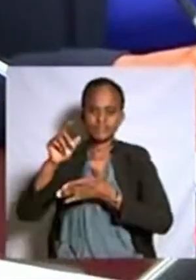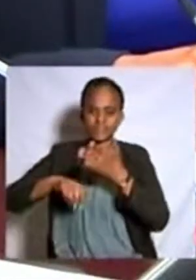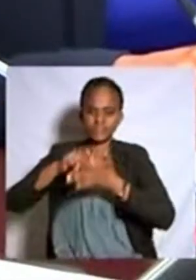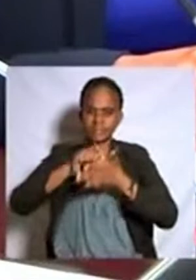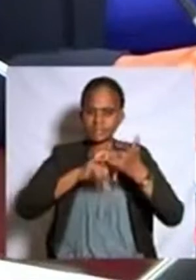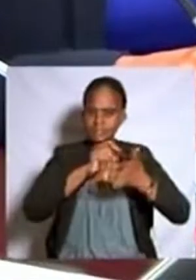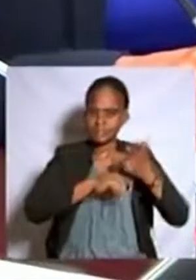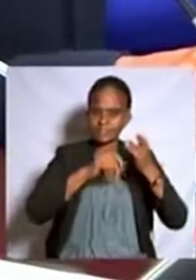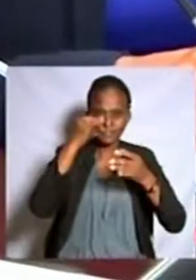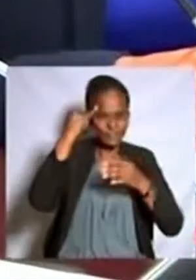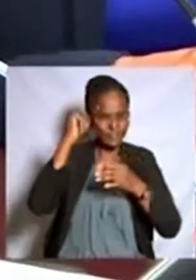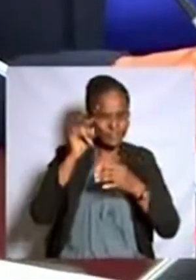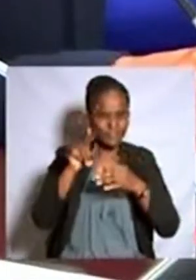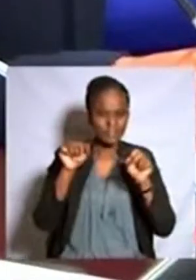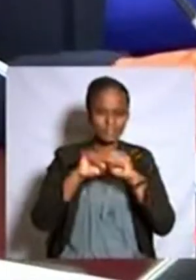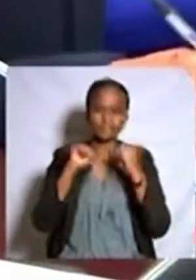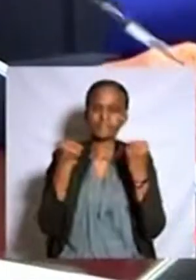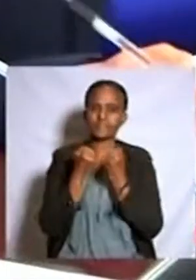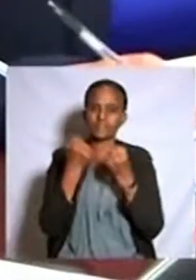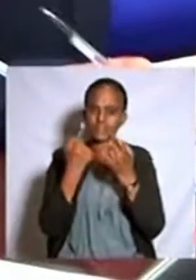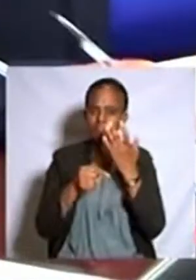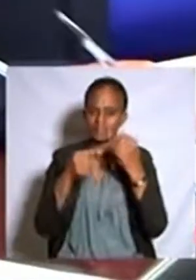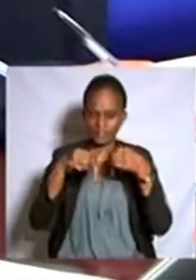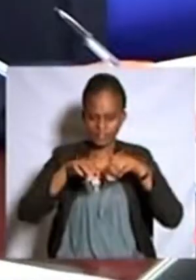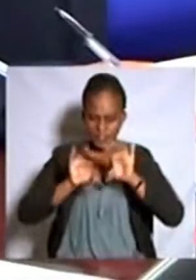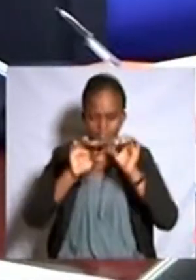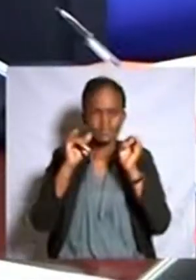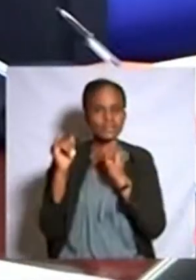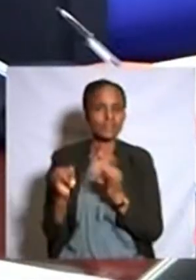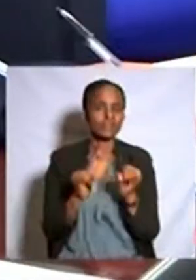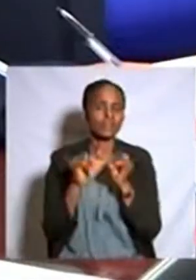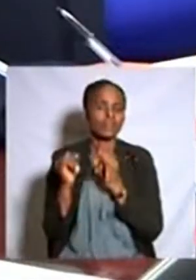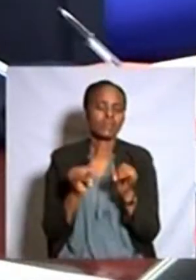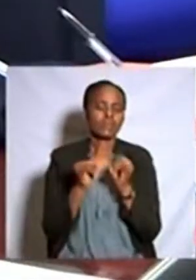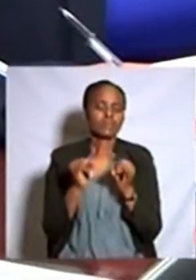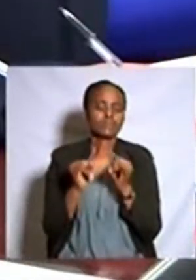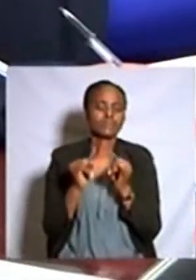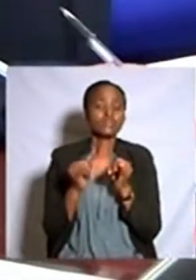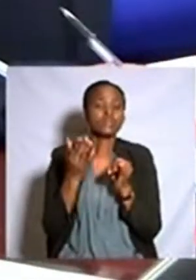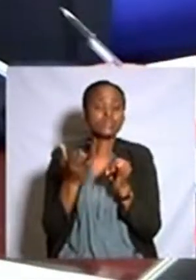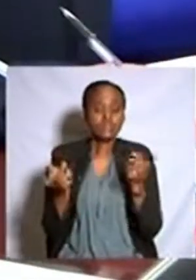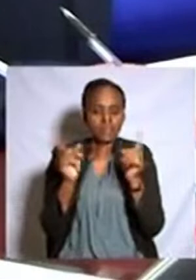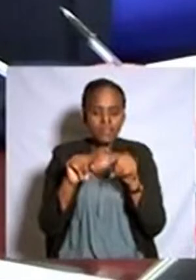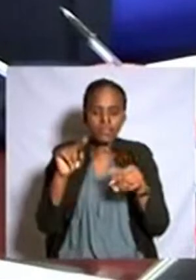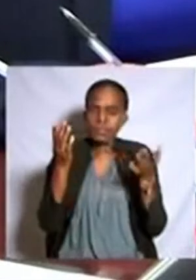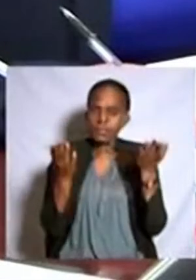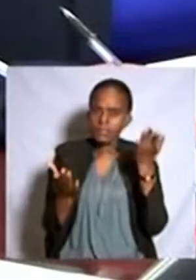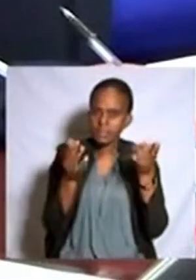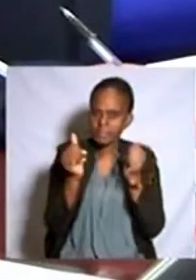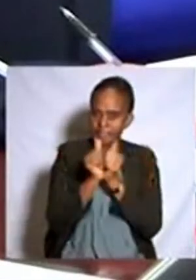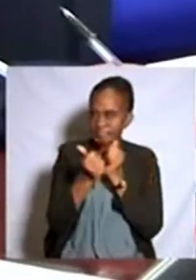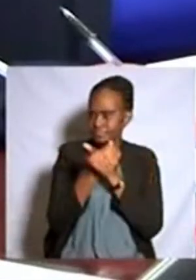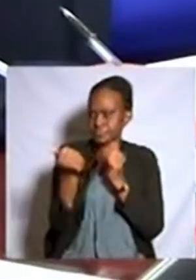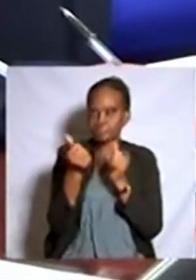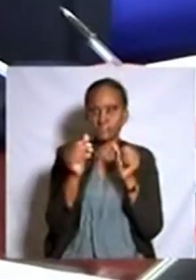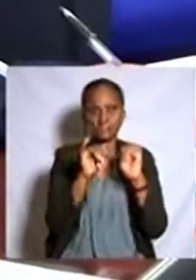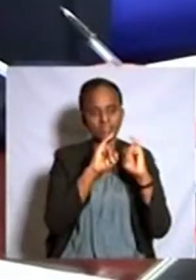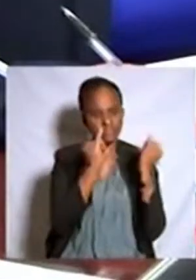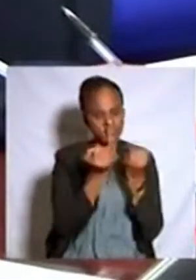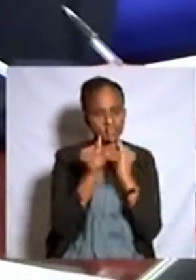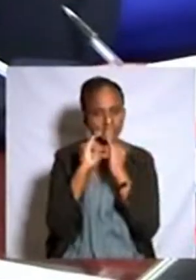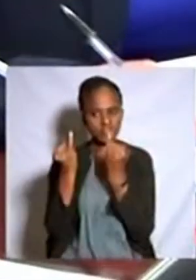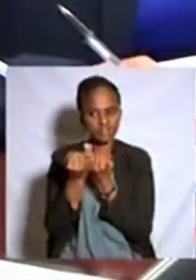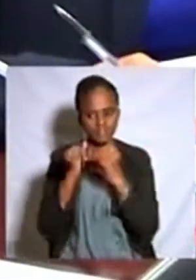optimization initiative that the society continues to implement. Furthermore, when compared to other institutions within the